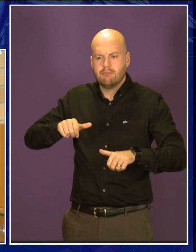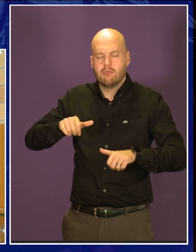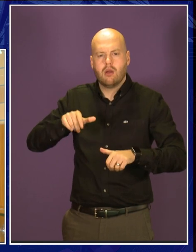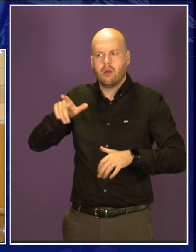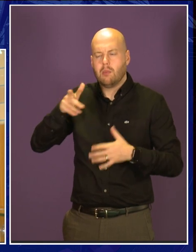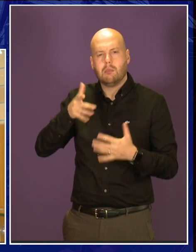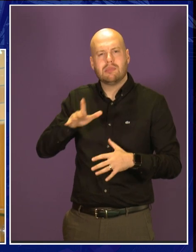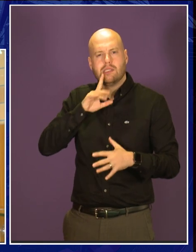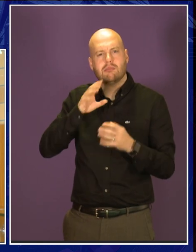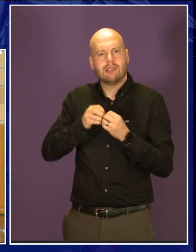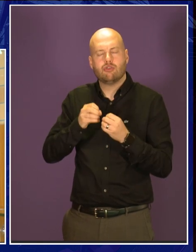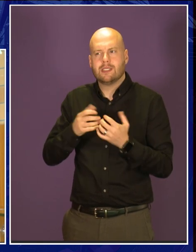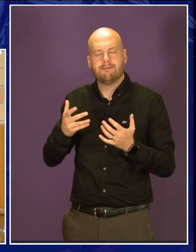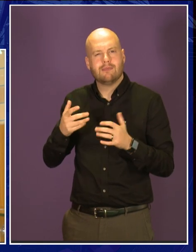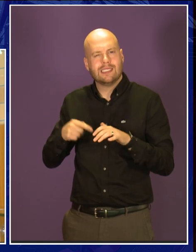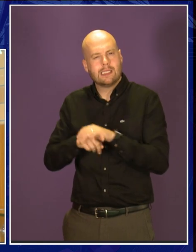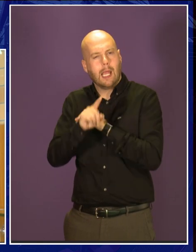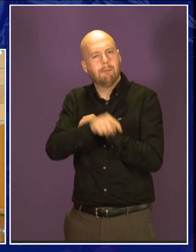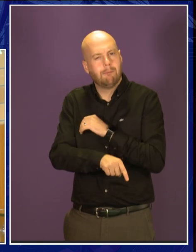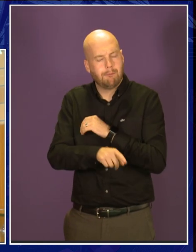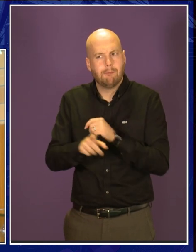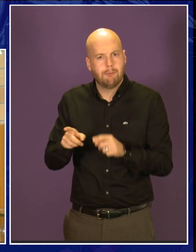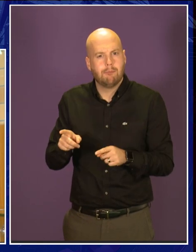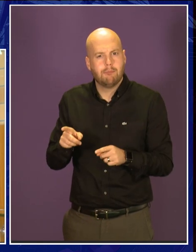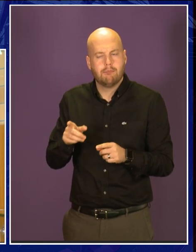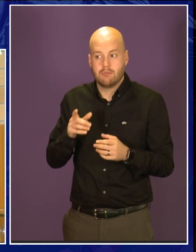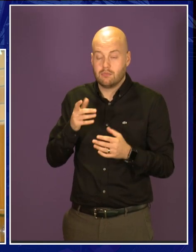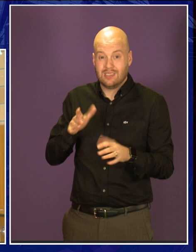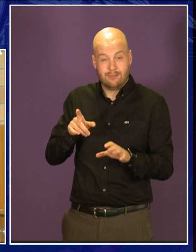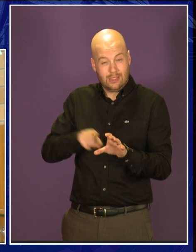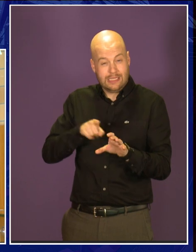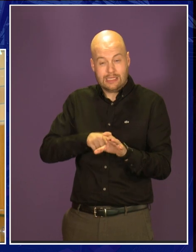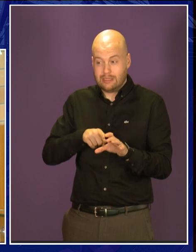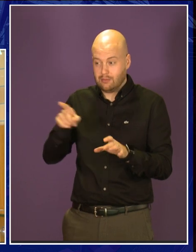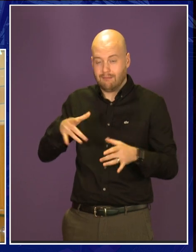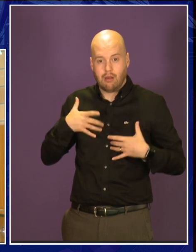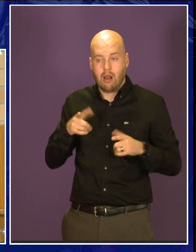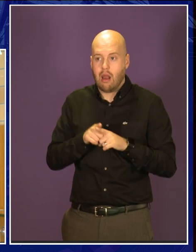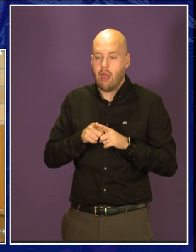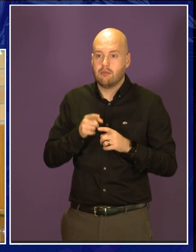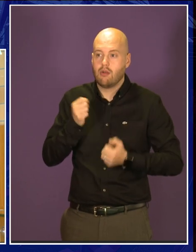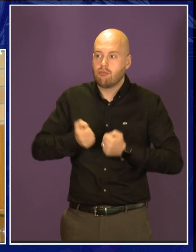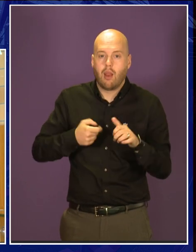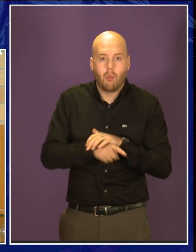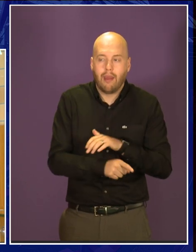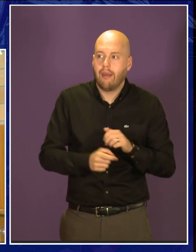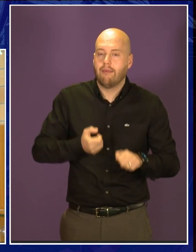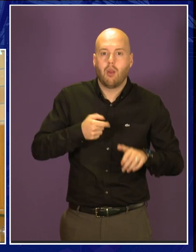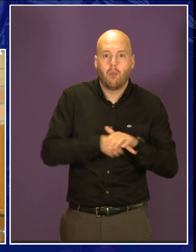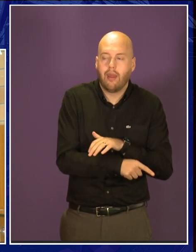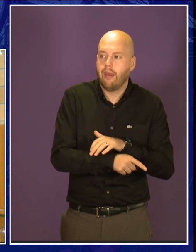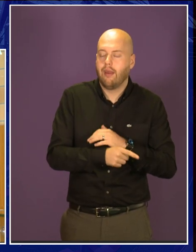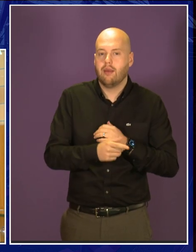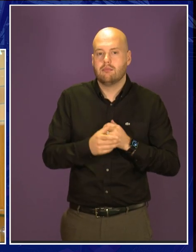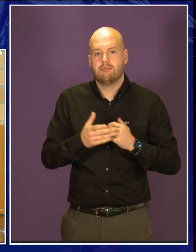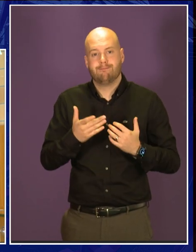in your escaping, because there were a number of years where you felt like you were constantly escaping, where you had to make a